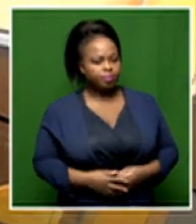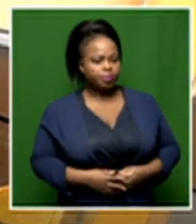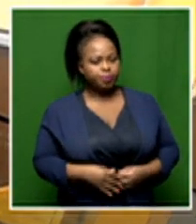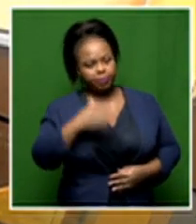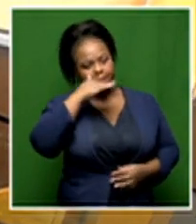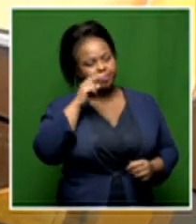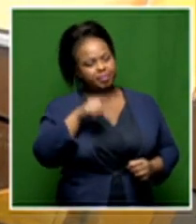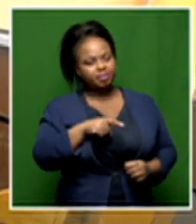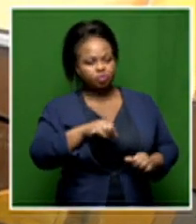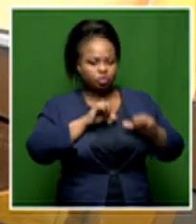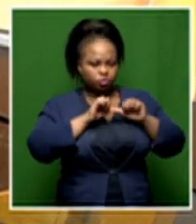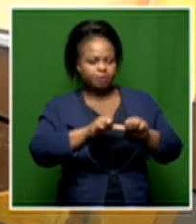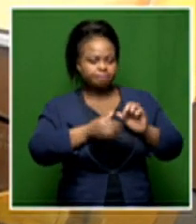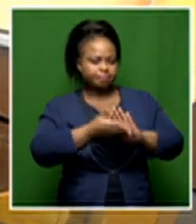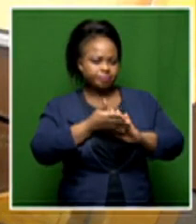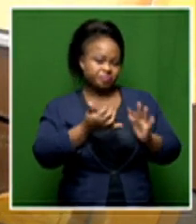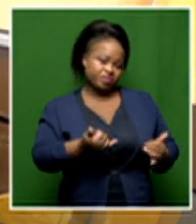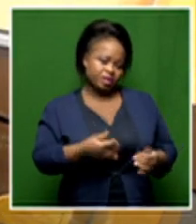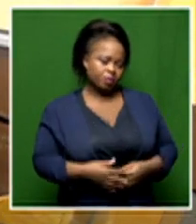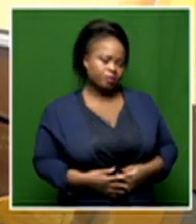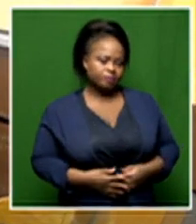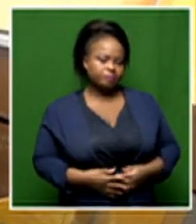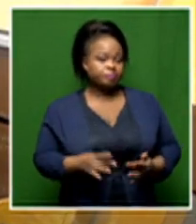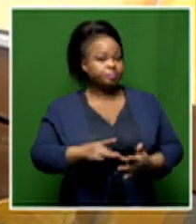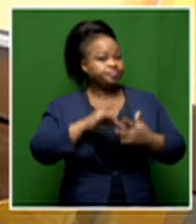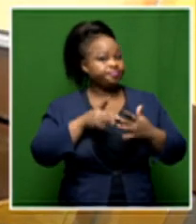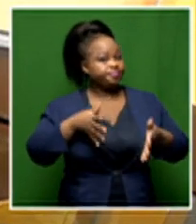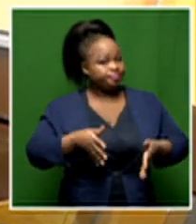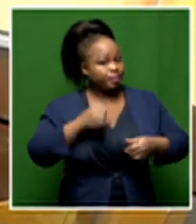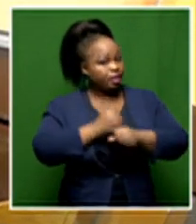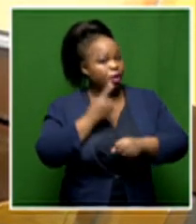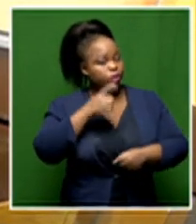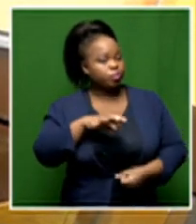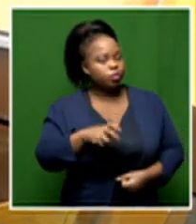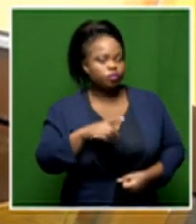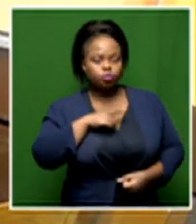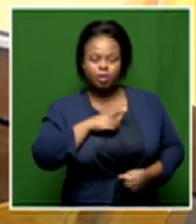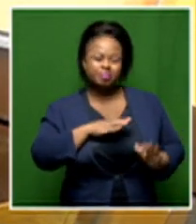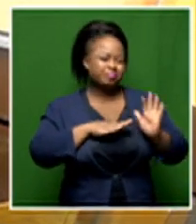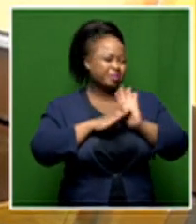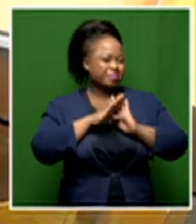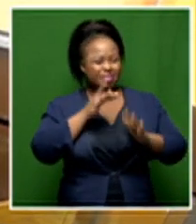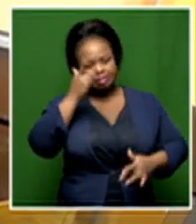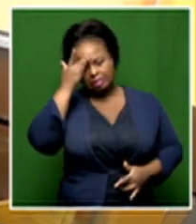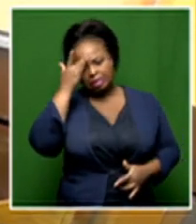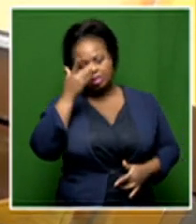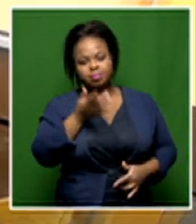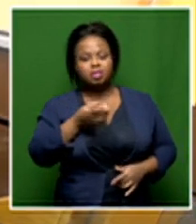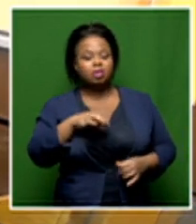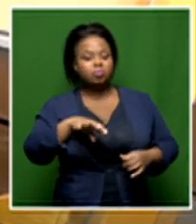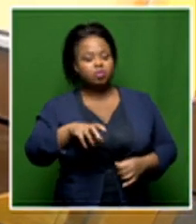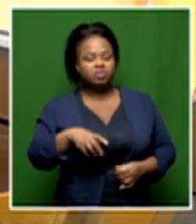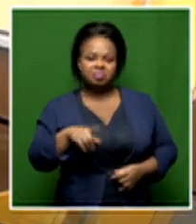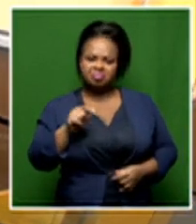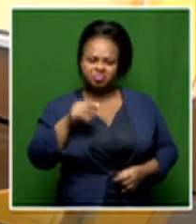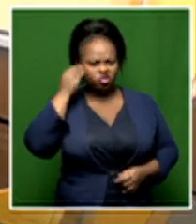I think we just got to get through where we are at the moment, especially in Gauteng. We're seeing numbers rising, obviously around the country as well. But I think what's